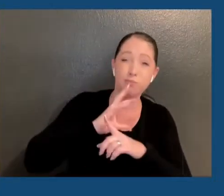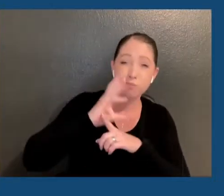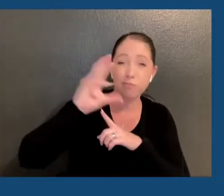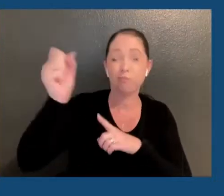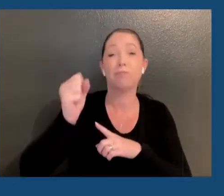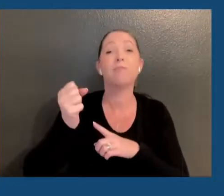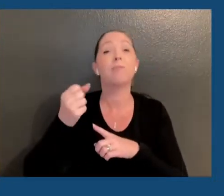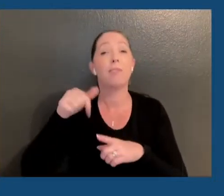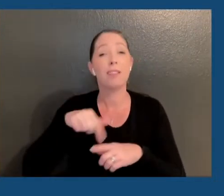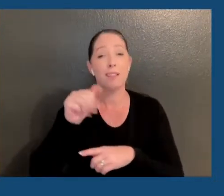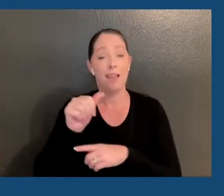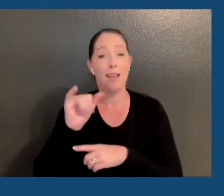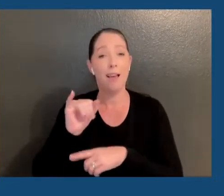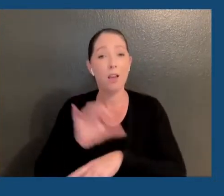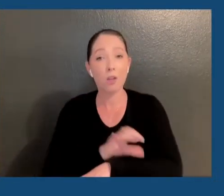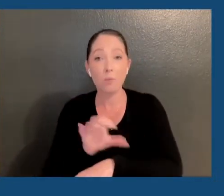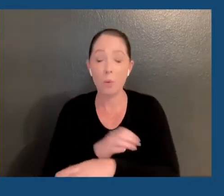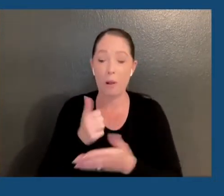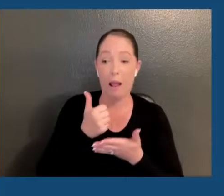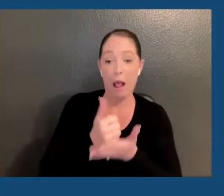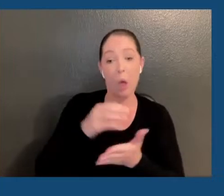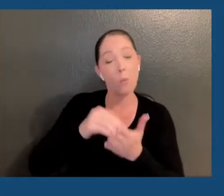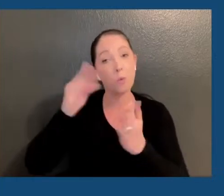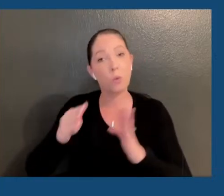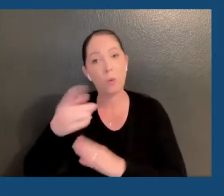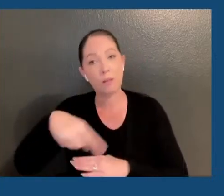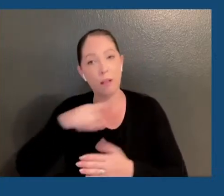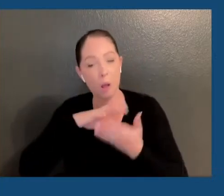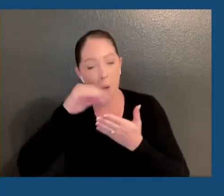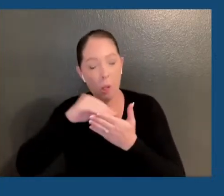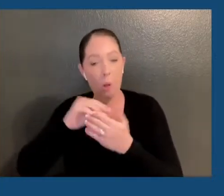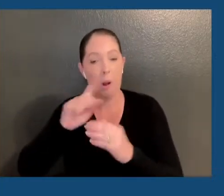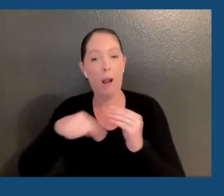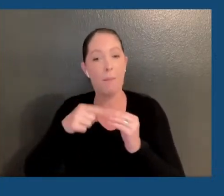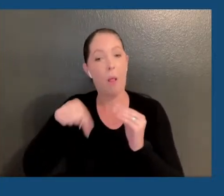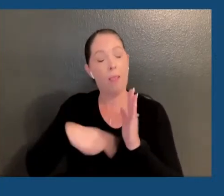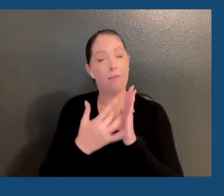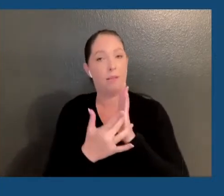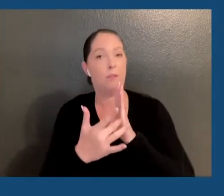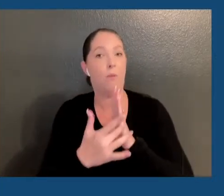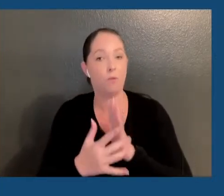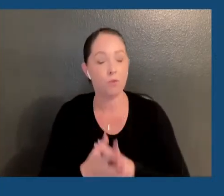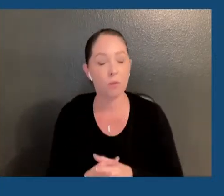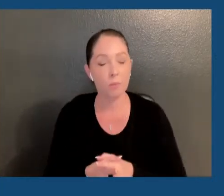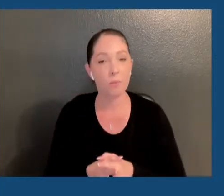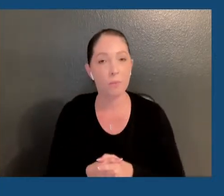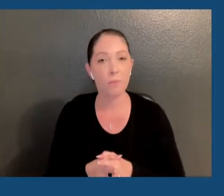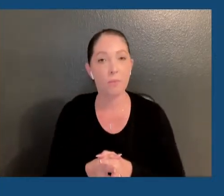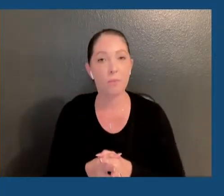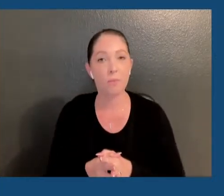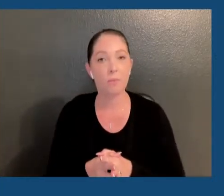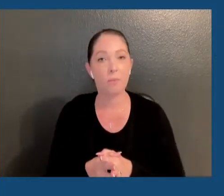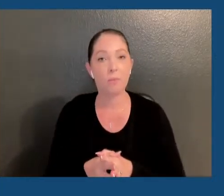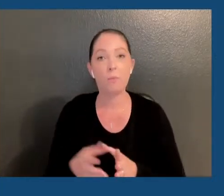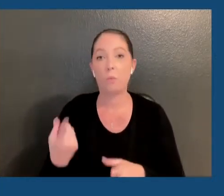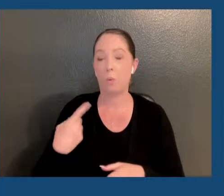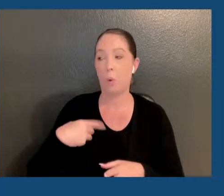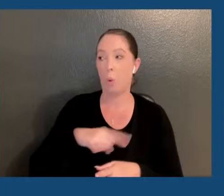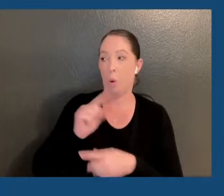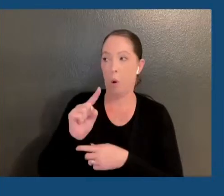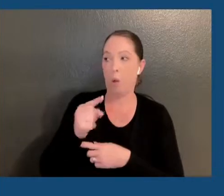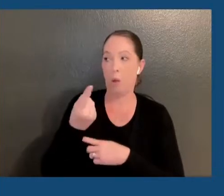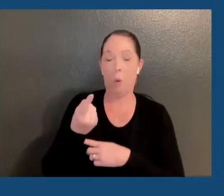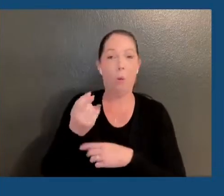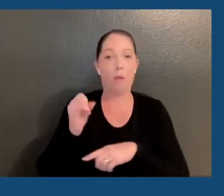get a proper grounding in these paradigm-shifting technologies. We're the only institution in SUNY